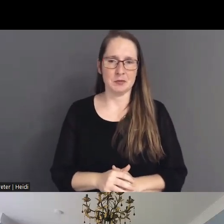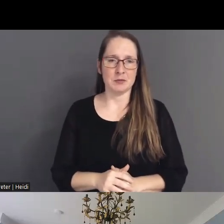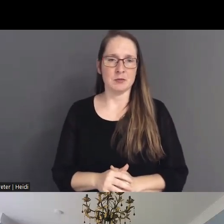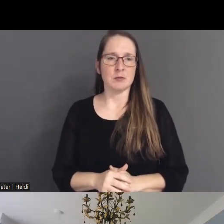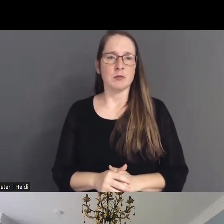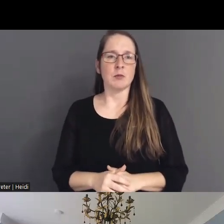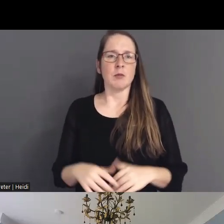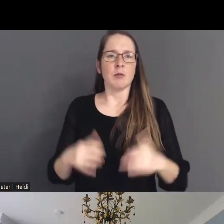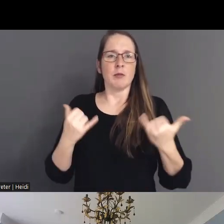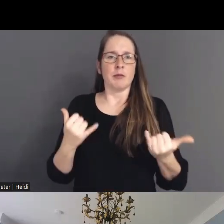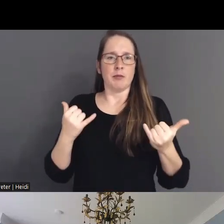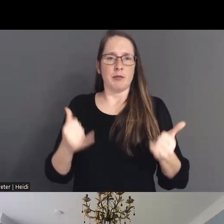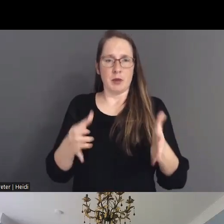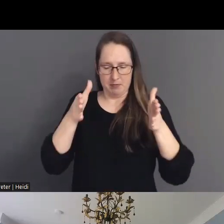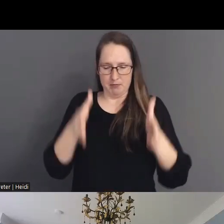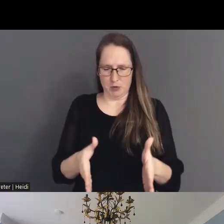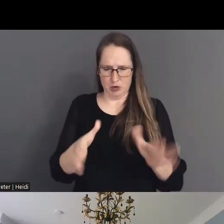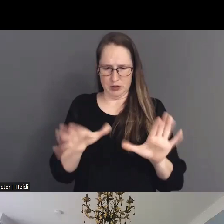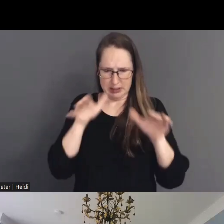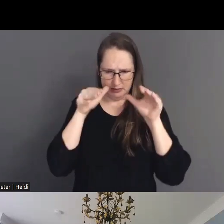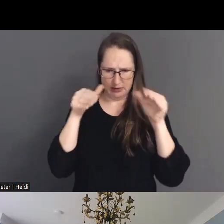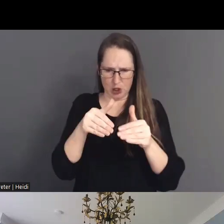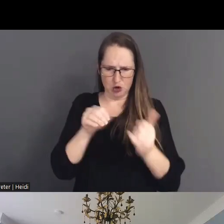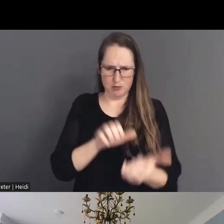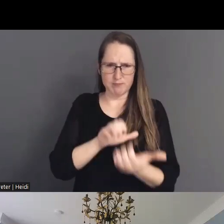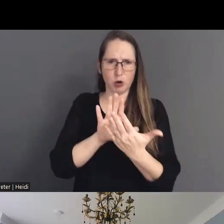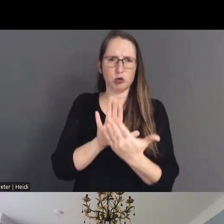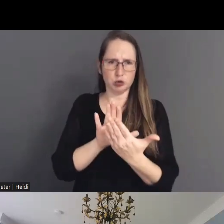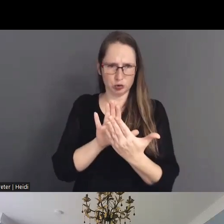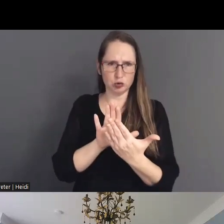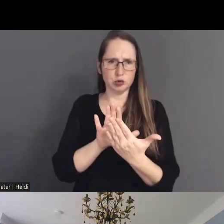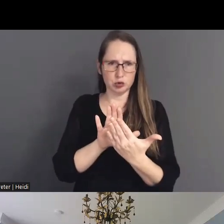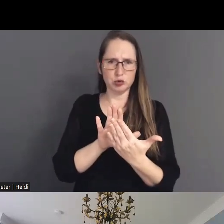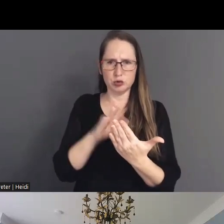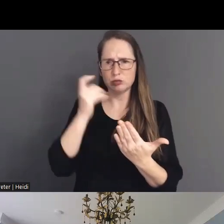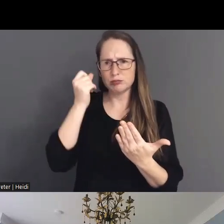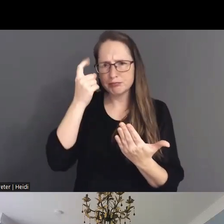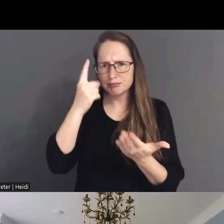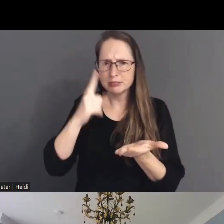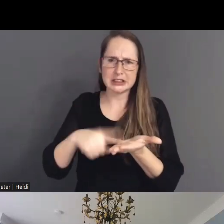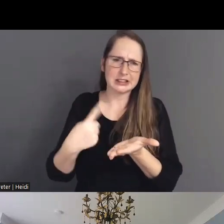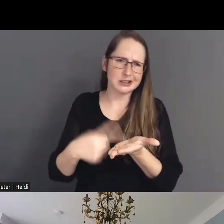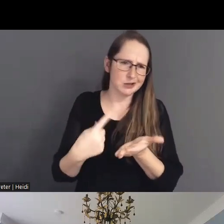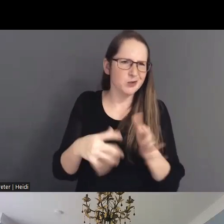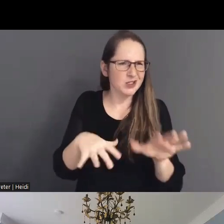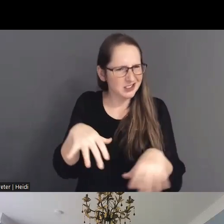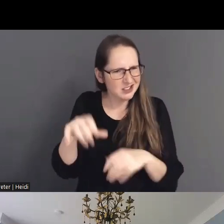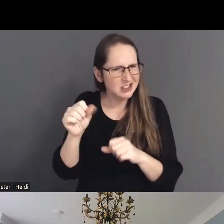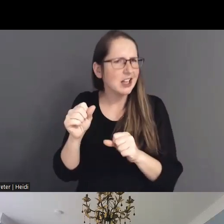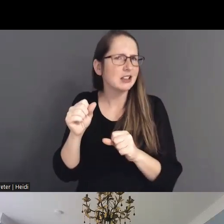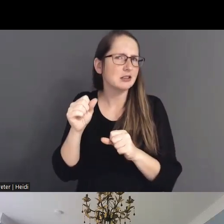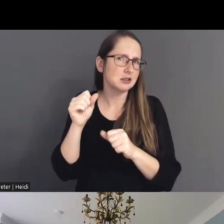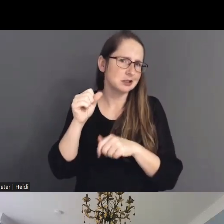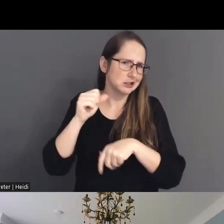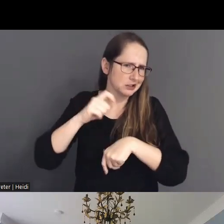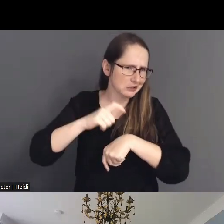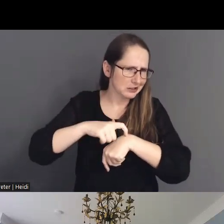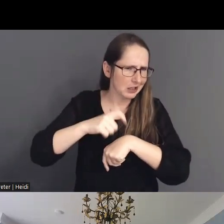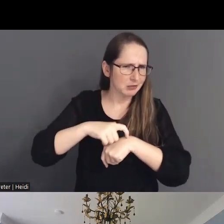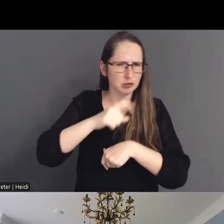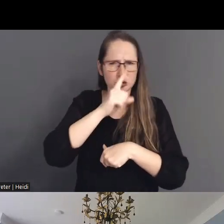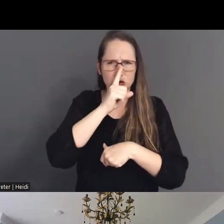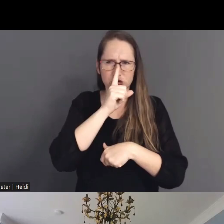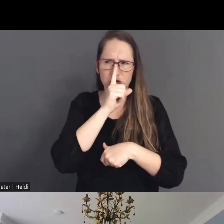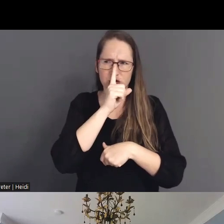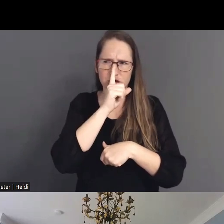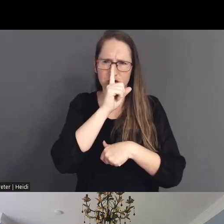And taking a person-centered approach. It sometimes takes a minute to really